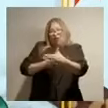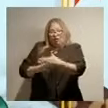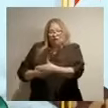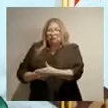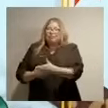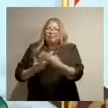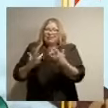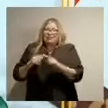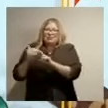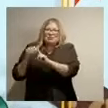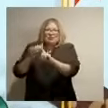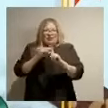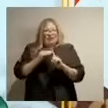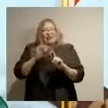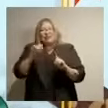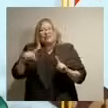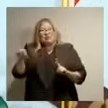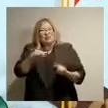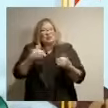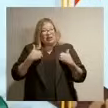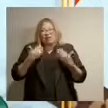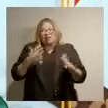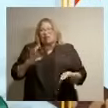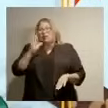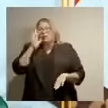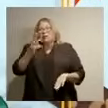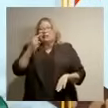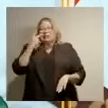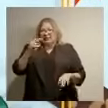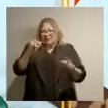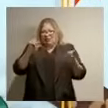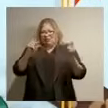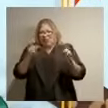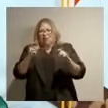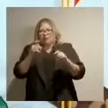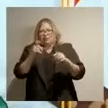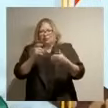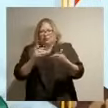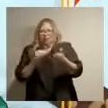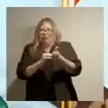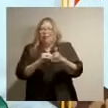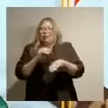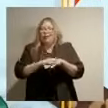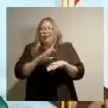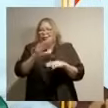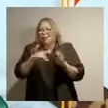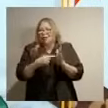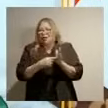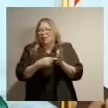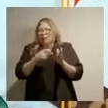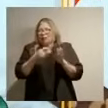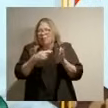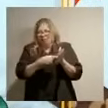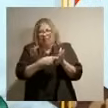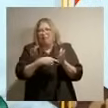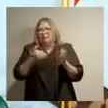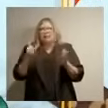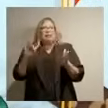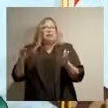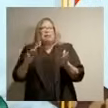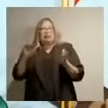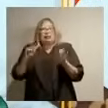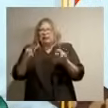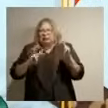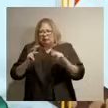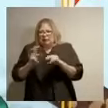remind everybody, if you haven't, you will see an adjustment on your bill. Tens of millions of people, at least, well, maybe